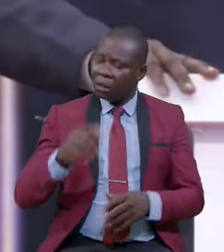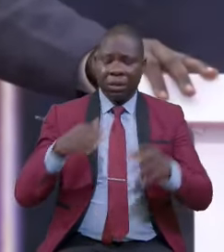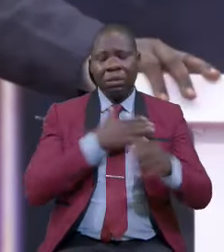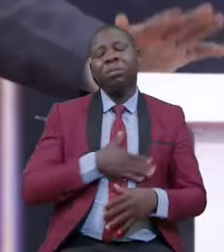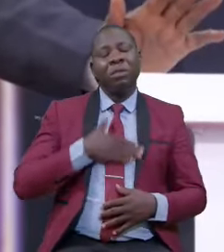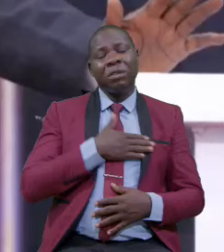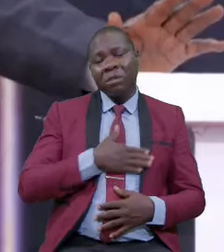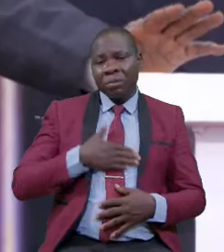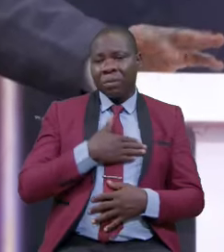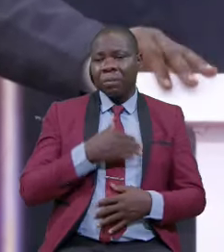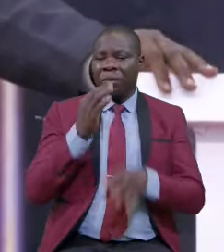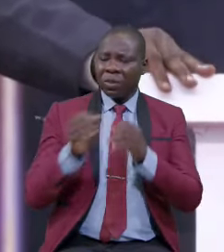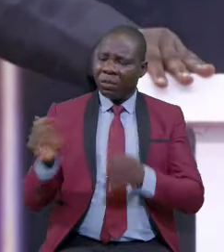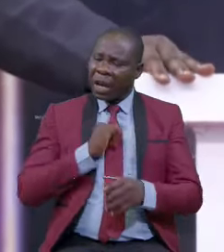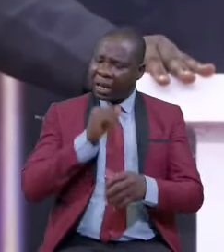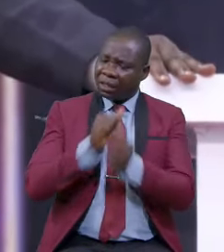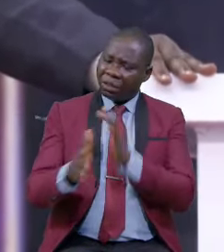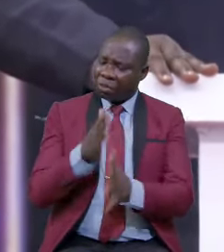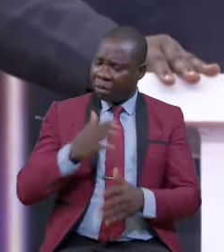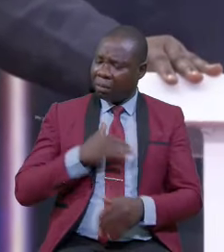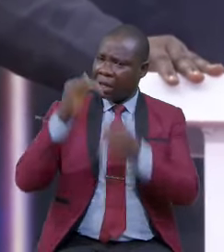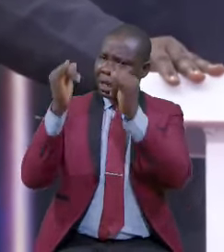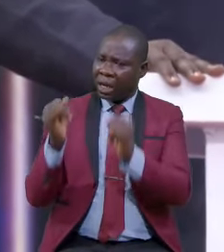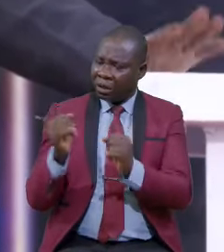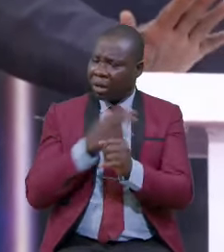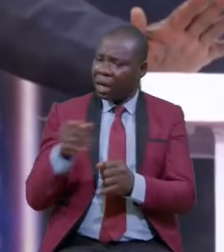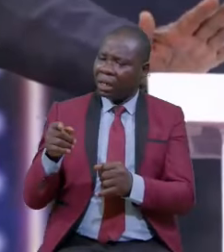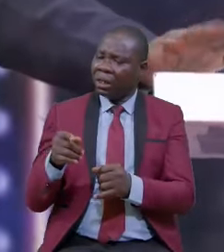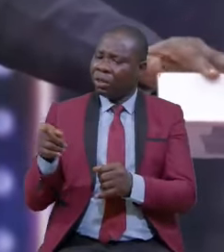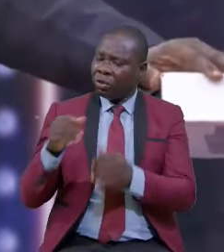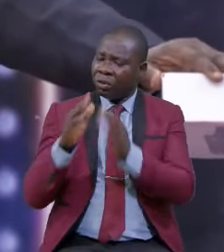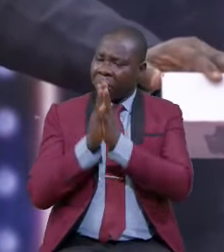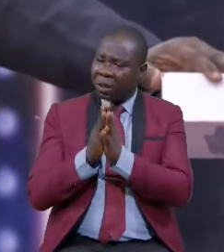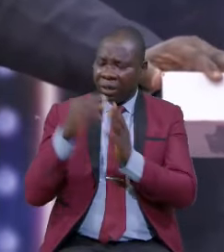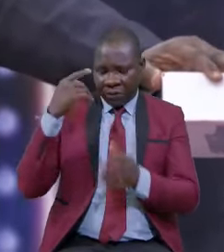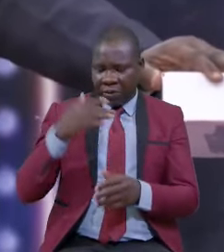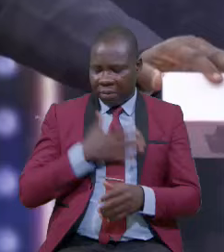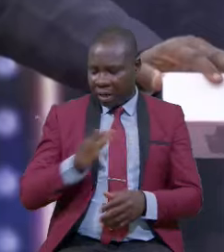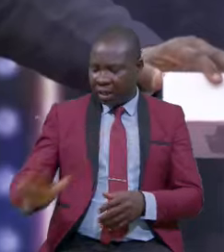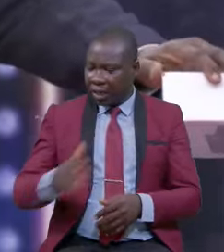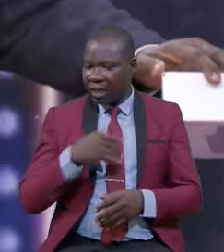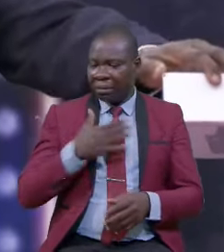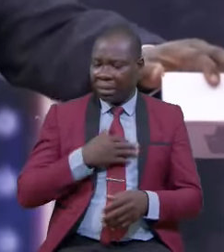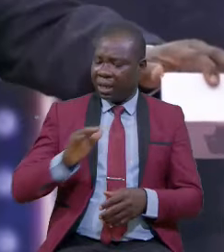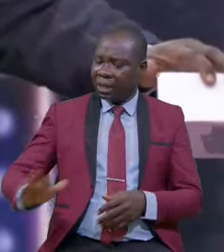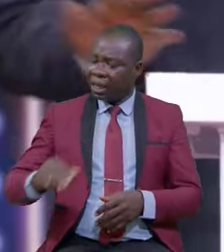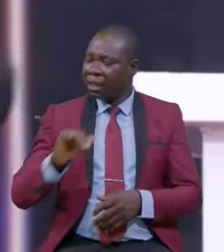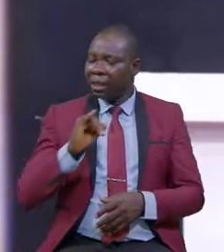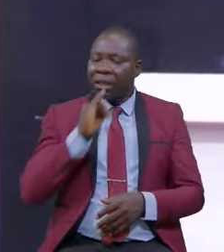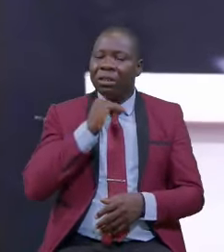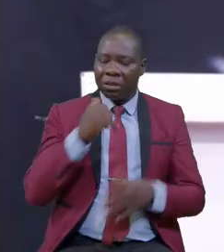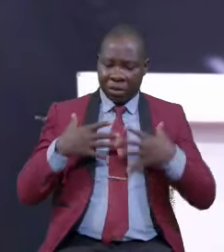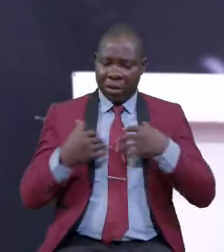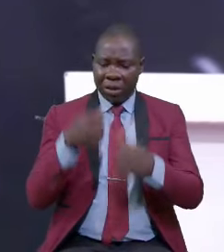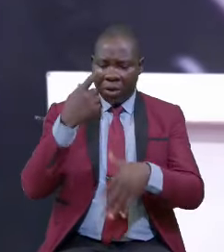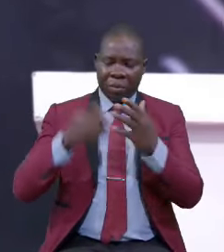didn't get up, what am I going to do? I've lost my God, and there's no healing. I said, madam,